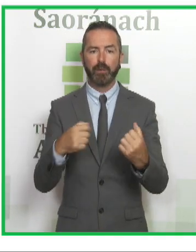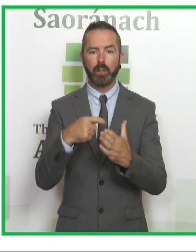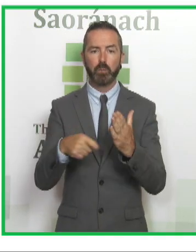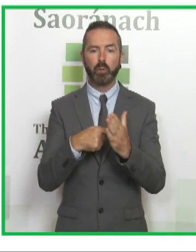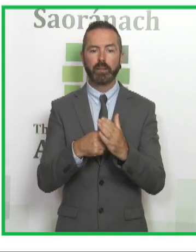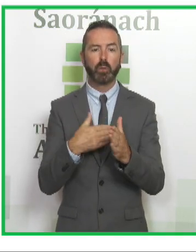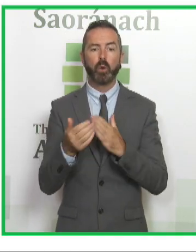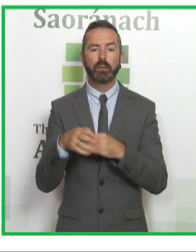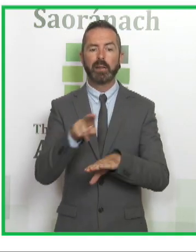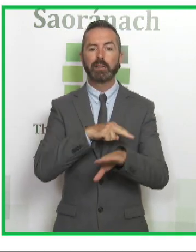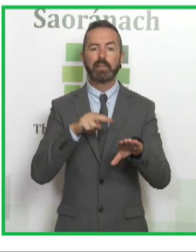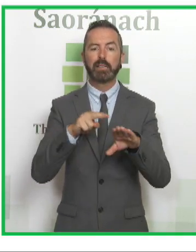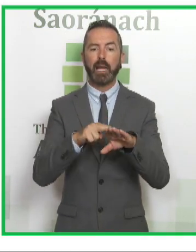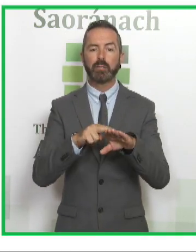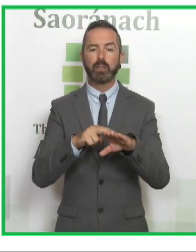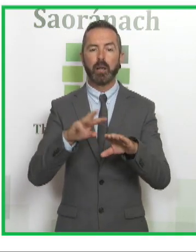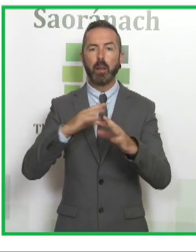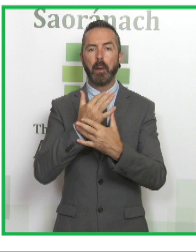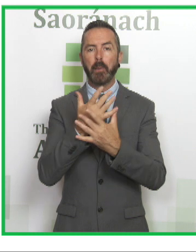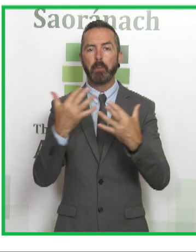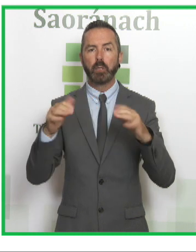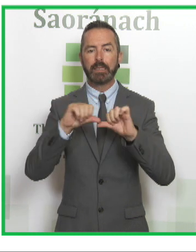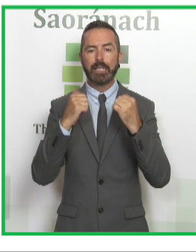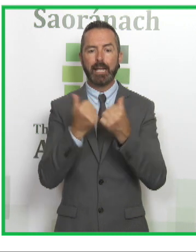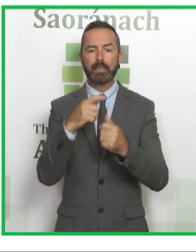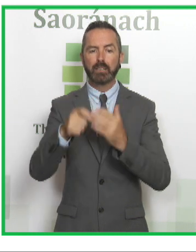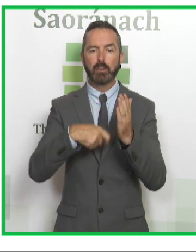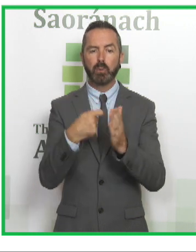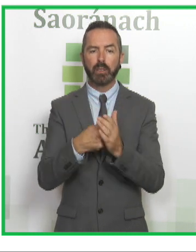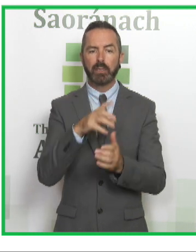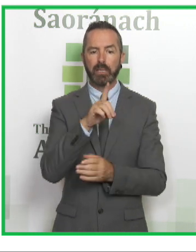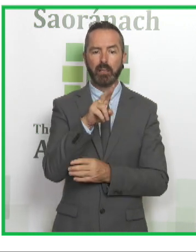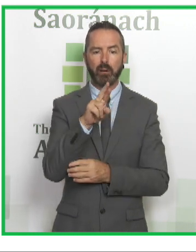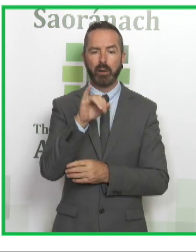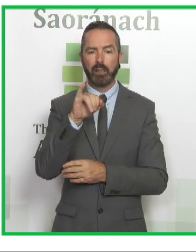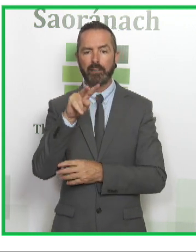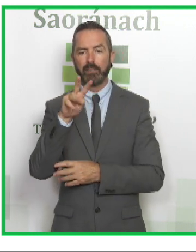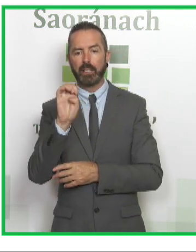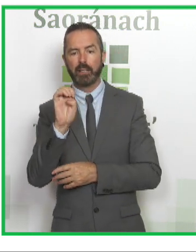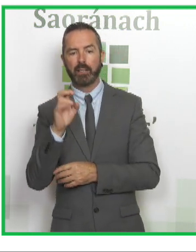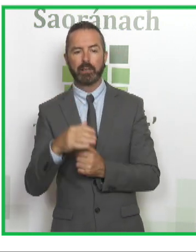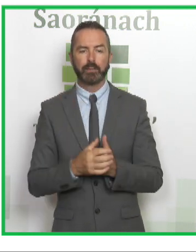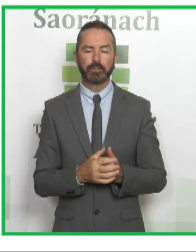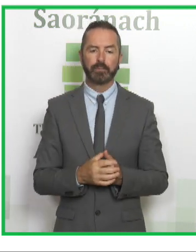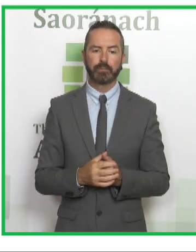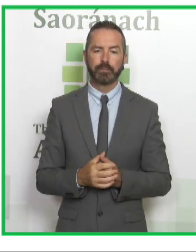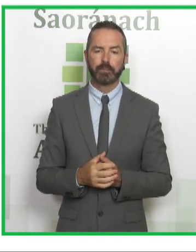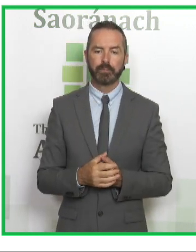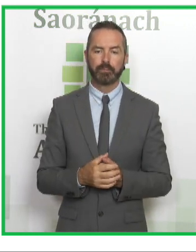national interagency project. Drive stands for Drug-Related Intimidation and Violence Engagement.